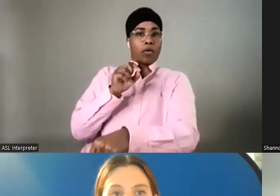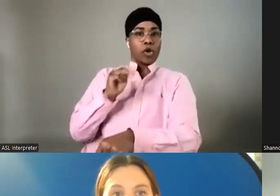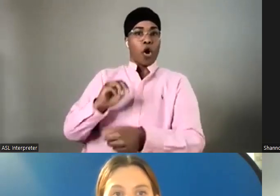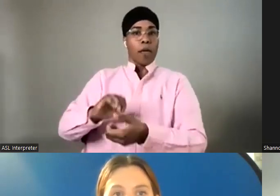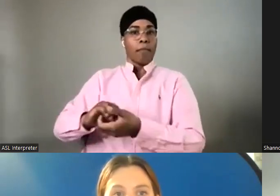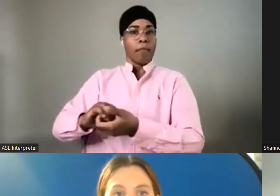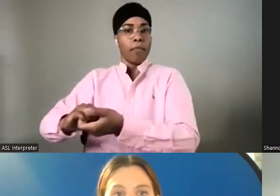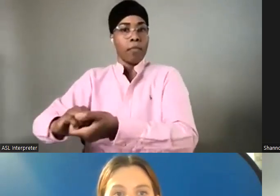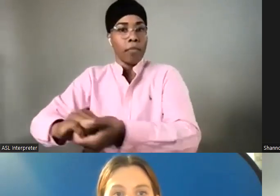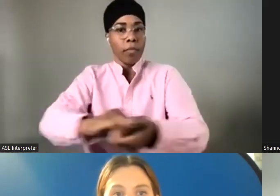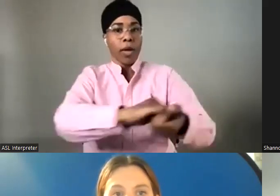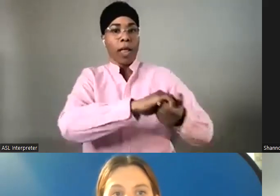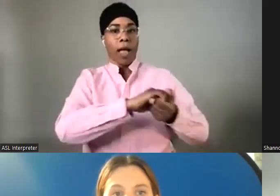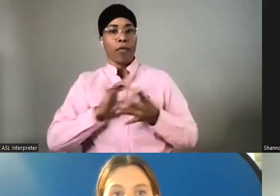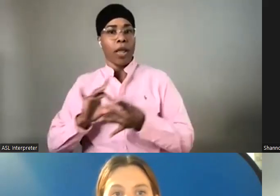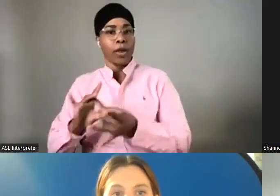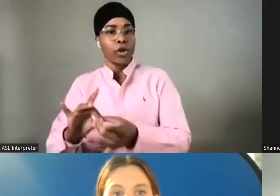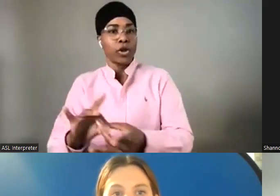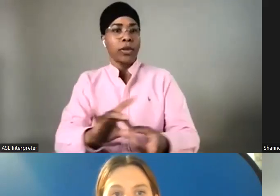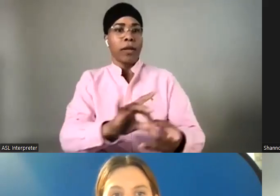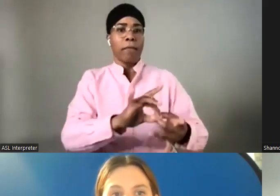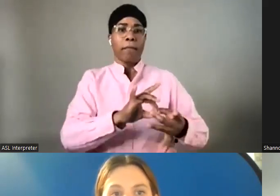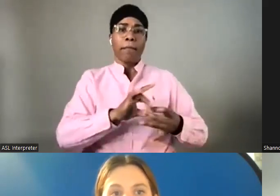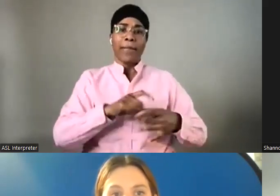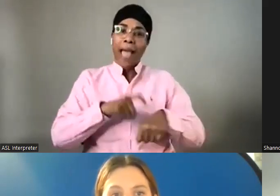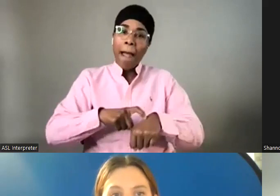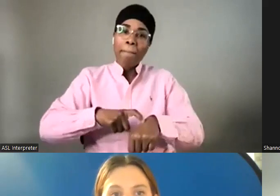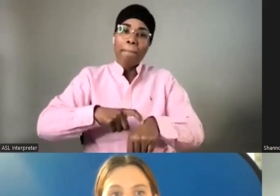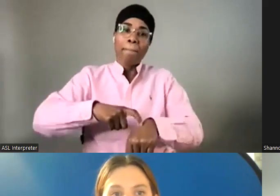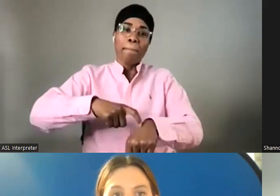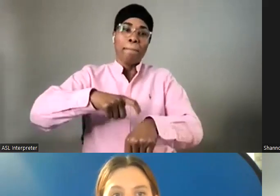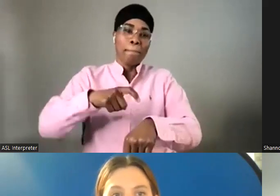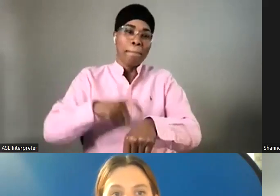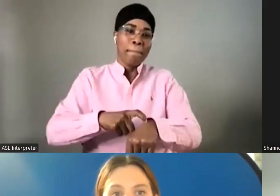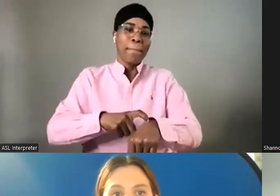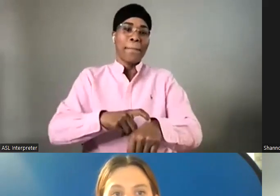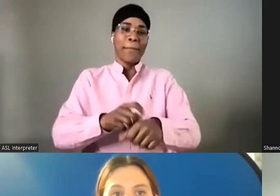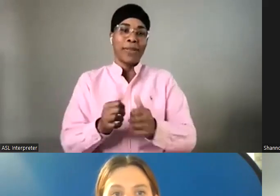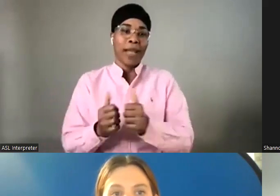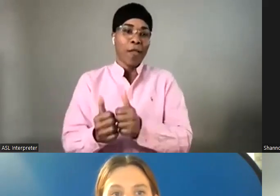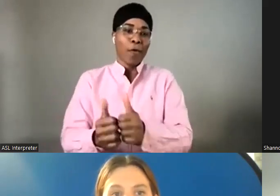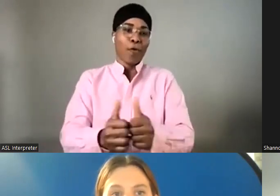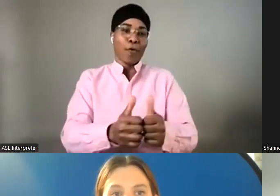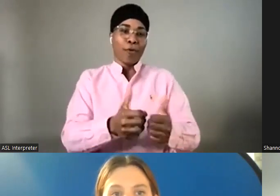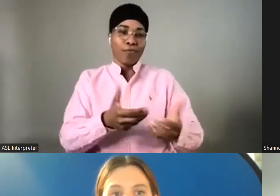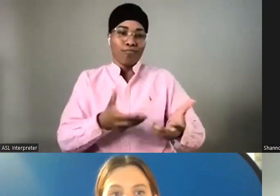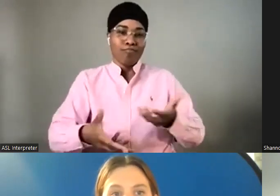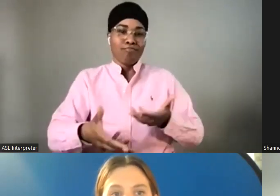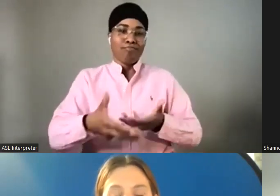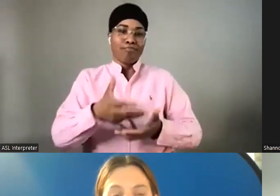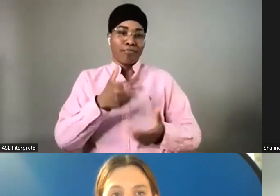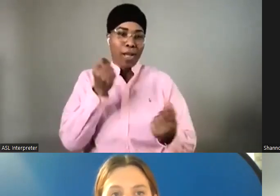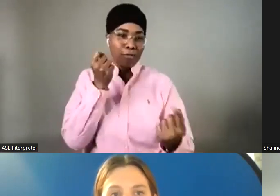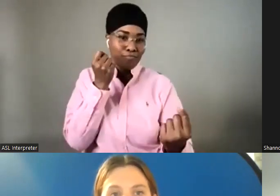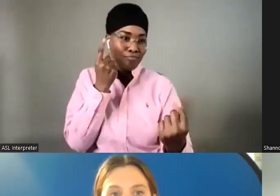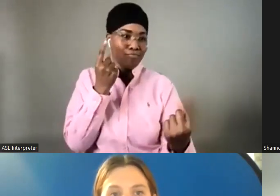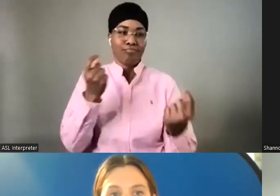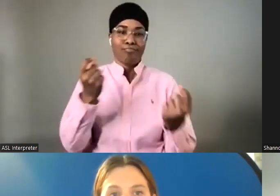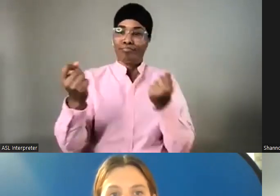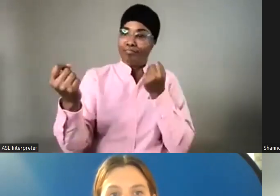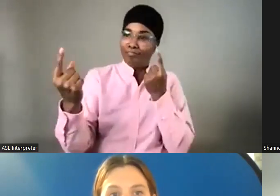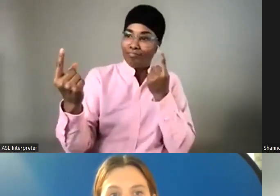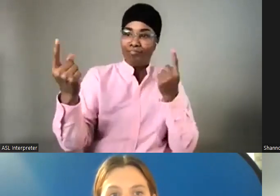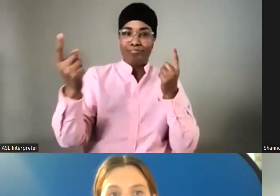building understanding and spending time together. You know, I think it's really difficult to, you know, I think